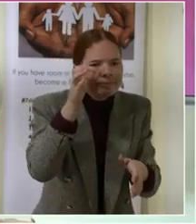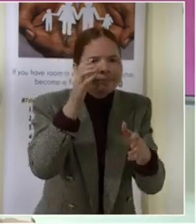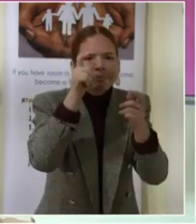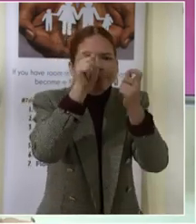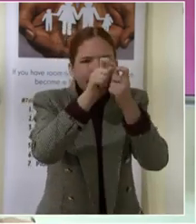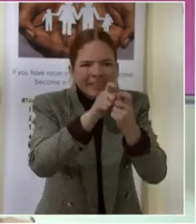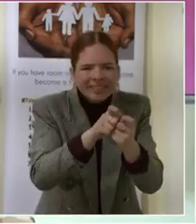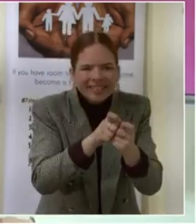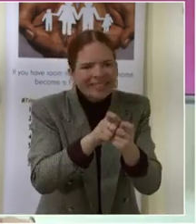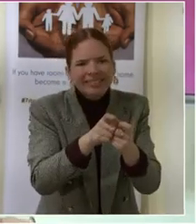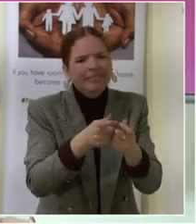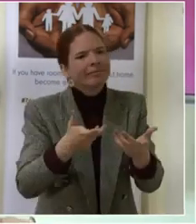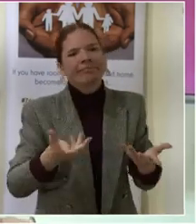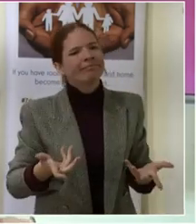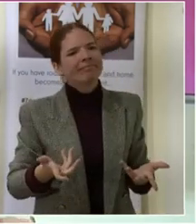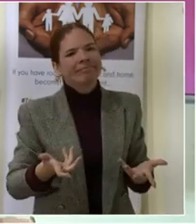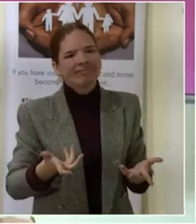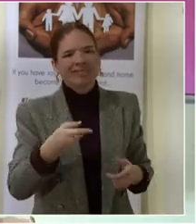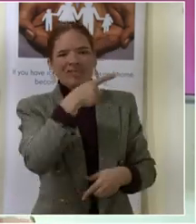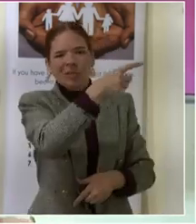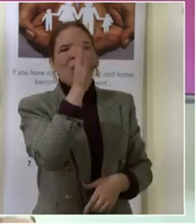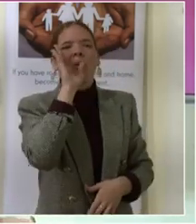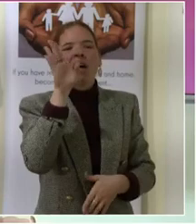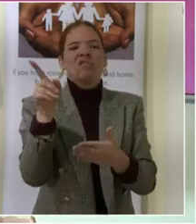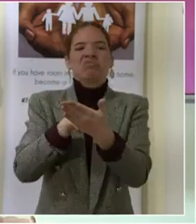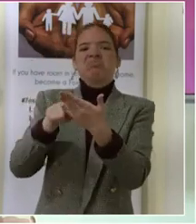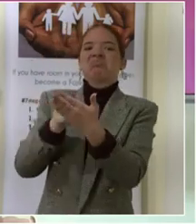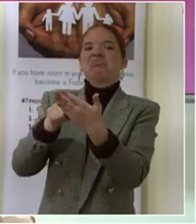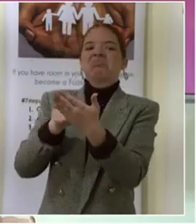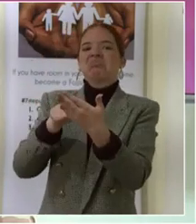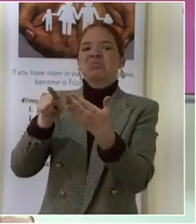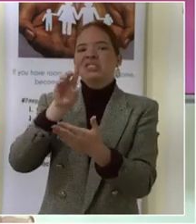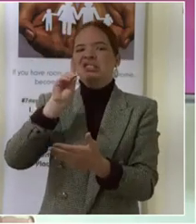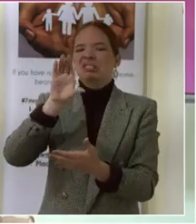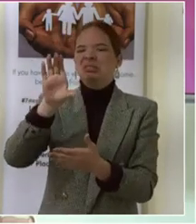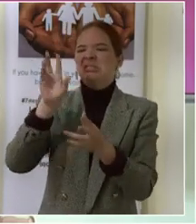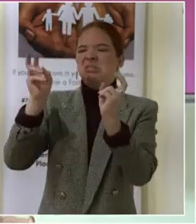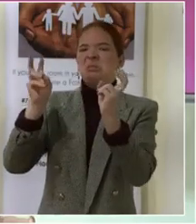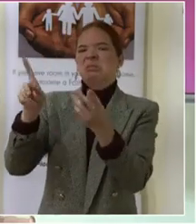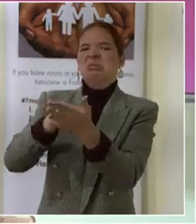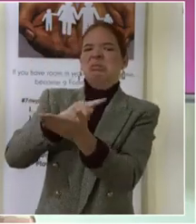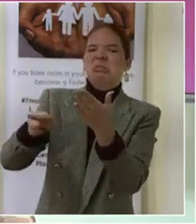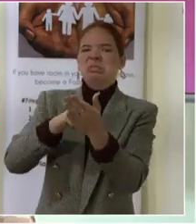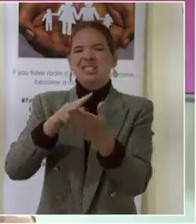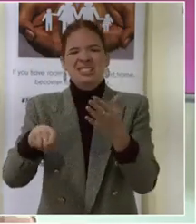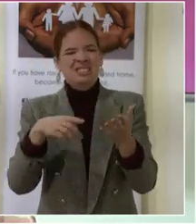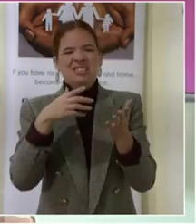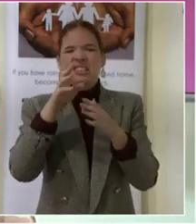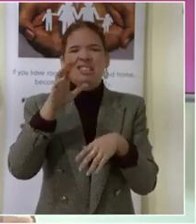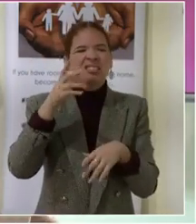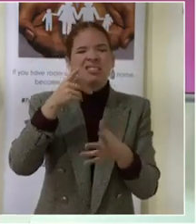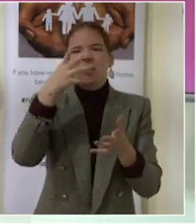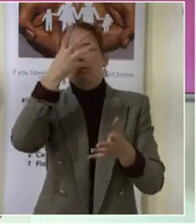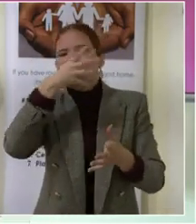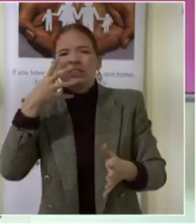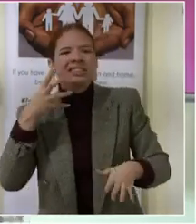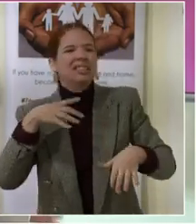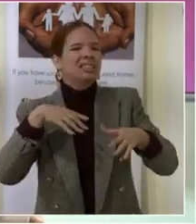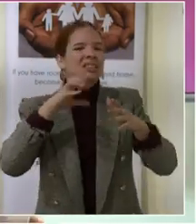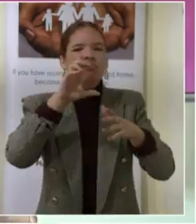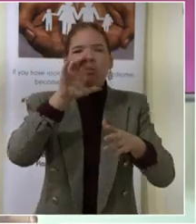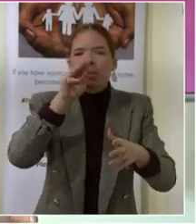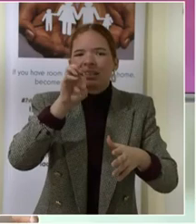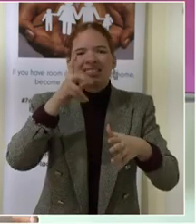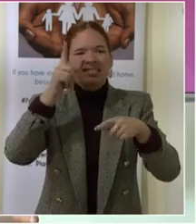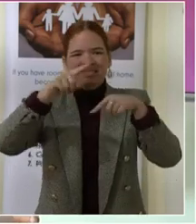going to attack the district on social issues, be it crime or immigration in this case. But I just mentioned other things